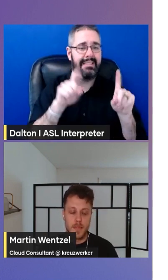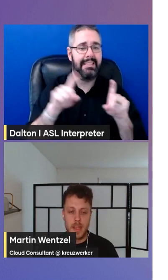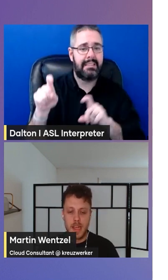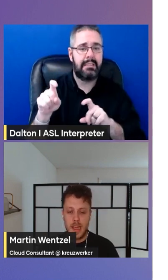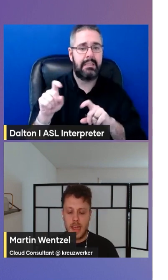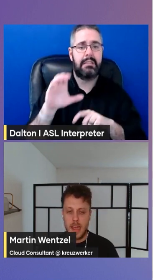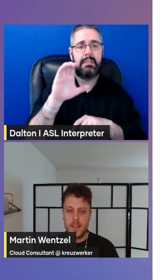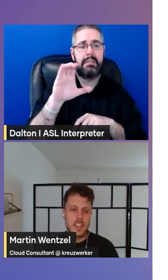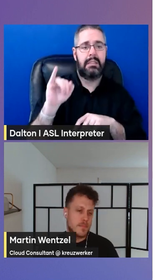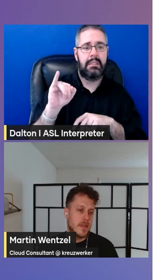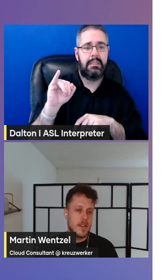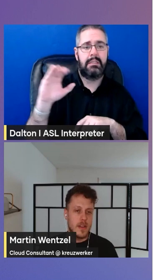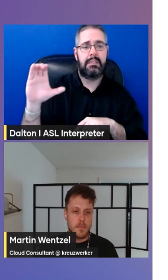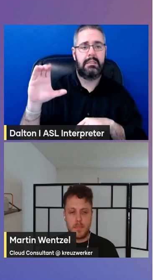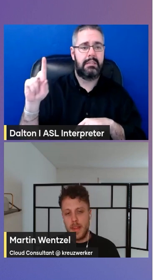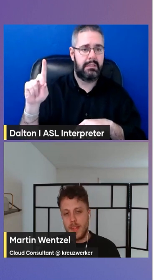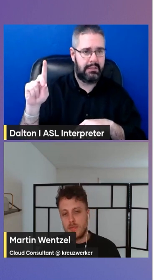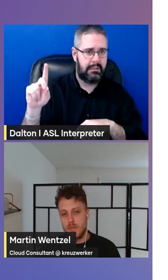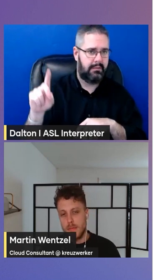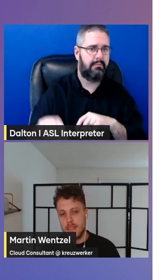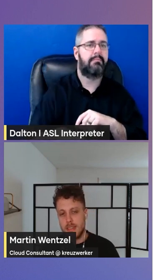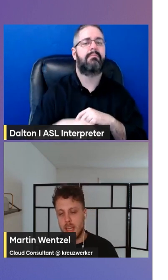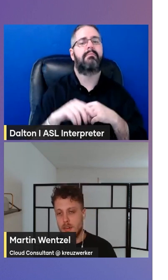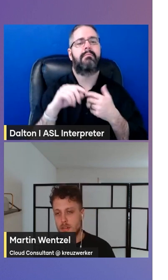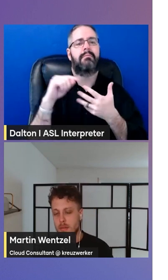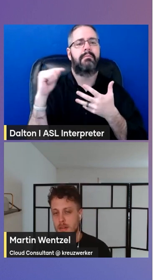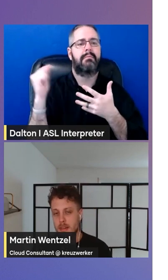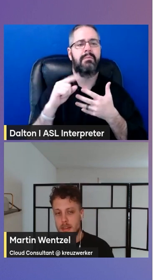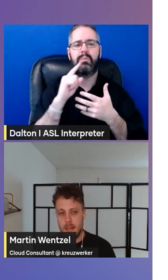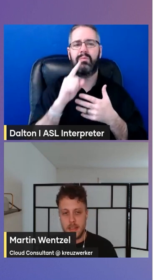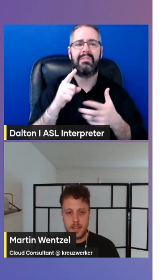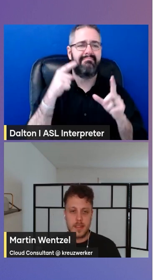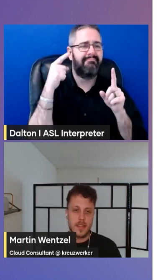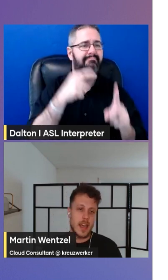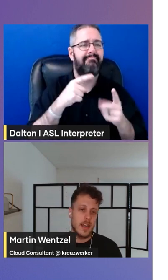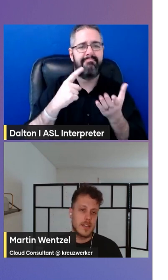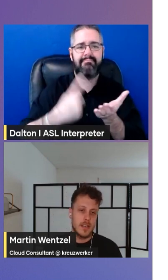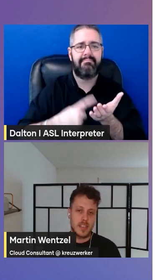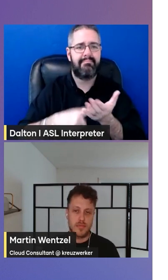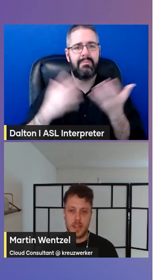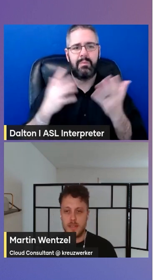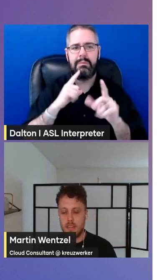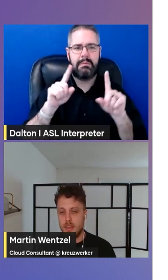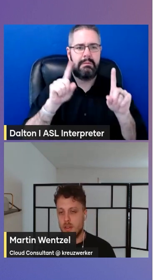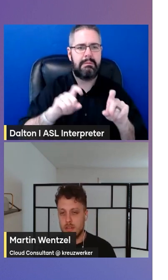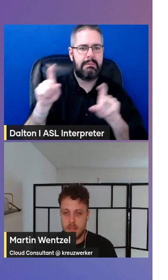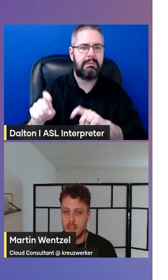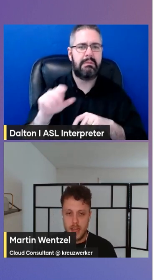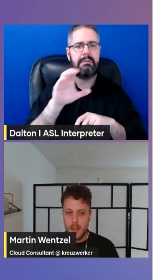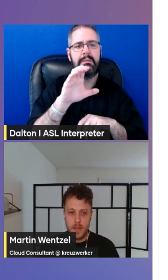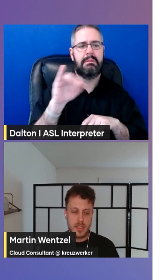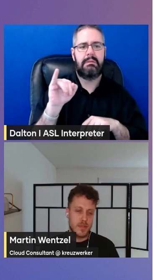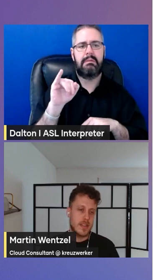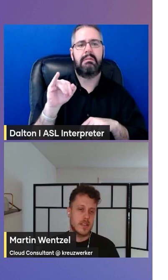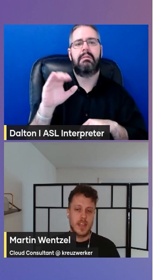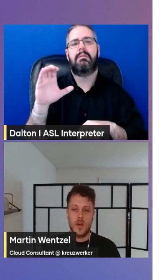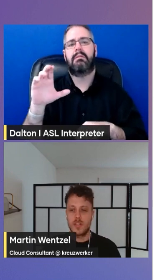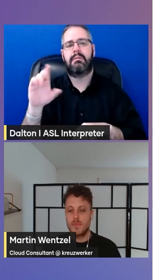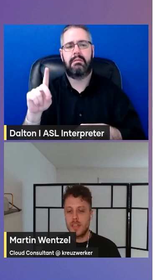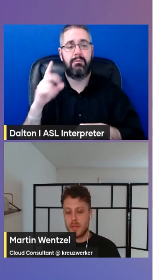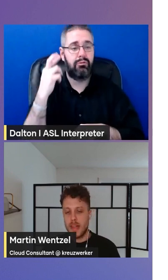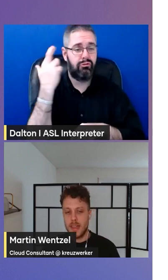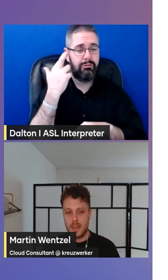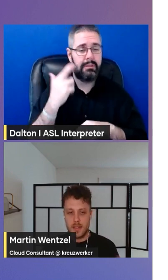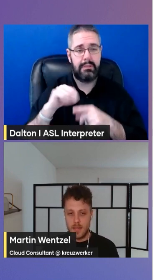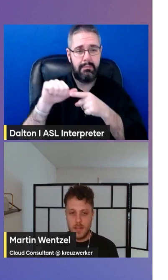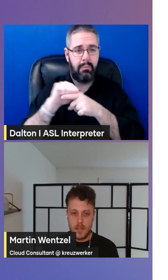CI/CD, and this will be basically about testing and CI/CD best practices, because the best practices can also